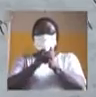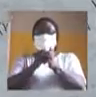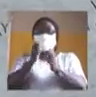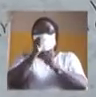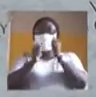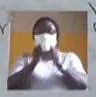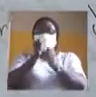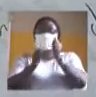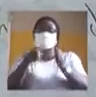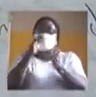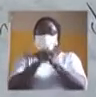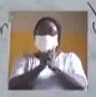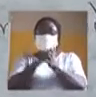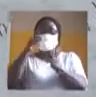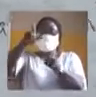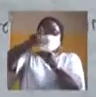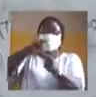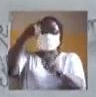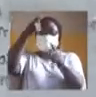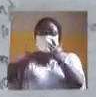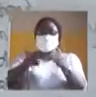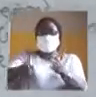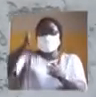What is derived demand?